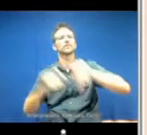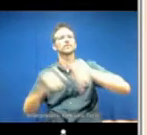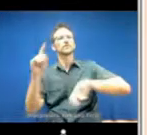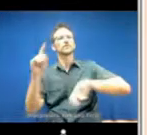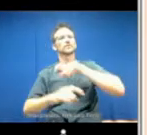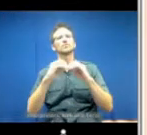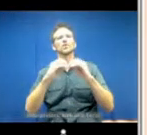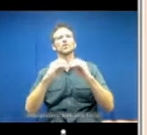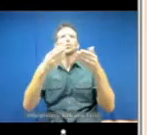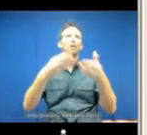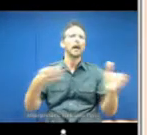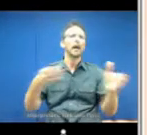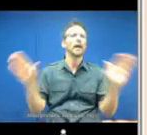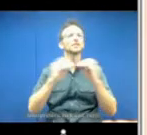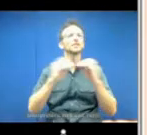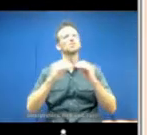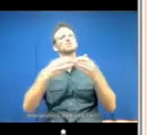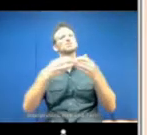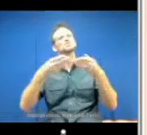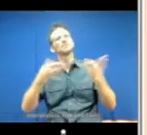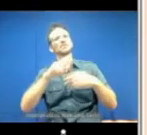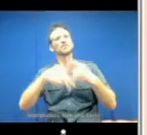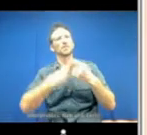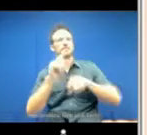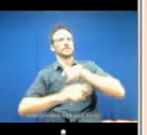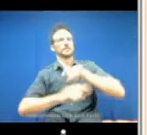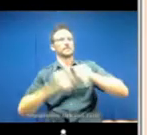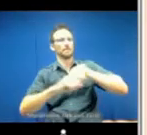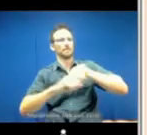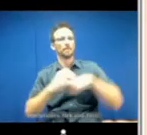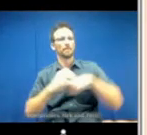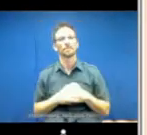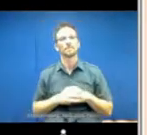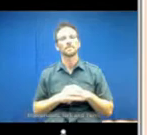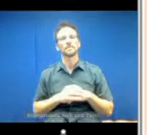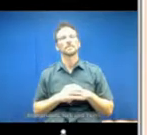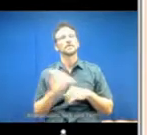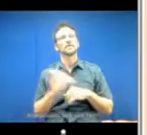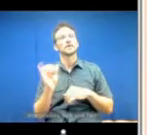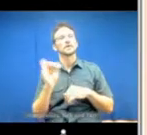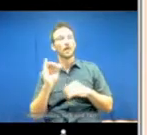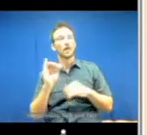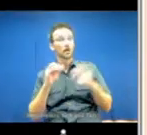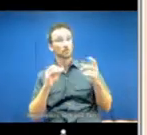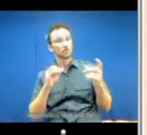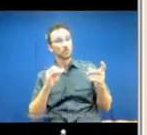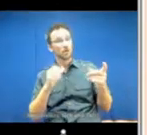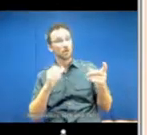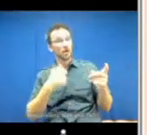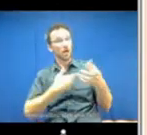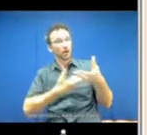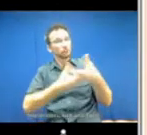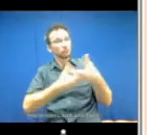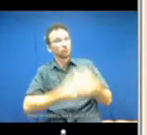examination? Someone that you understand and you trust that they'll give you honest answers. So you're asking all